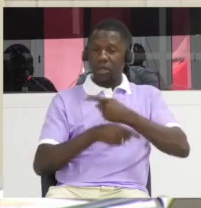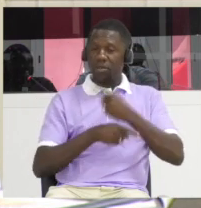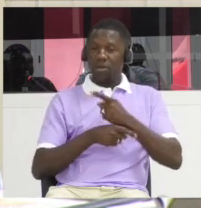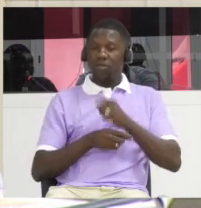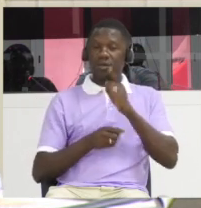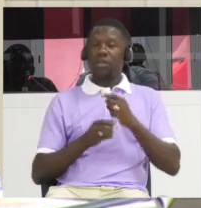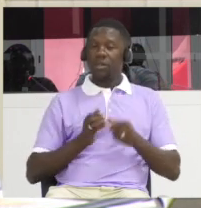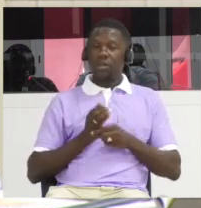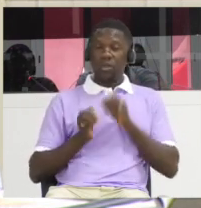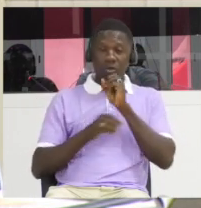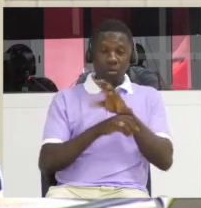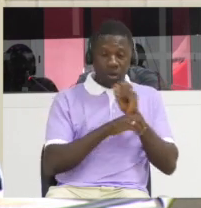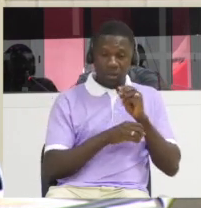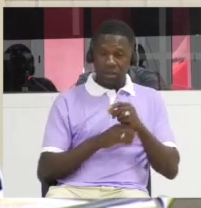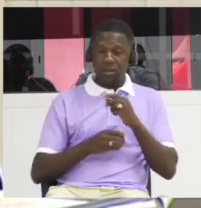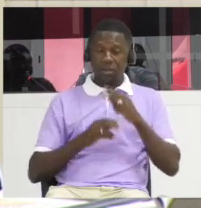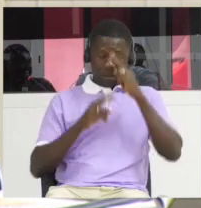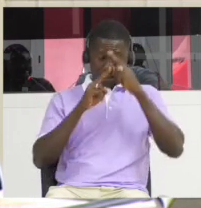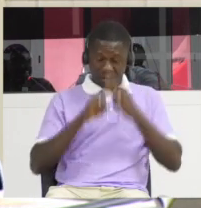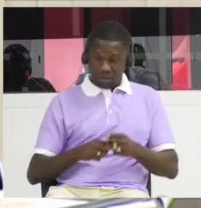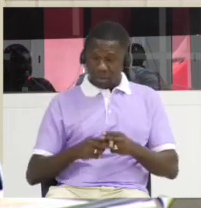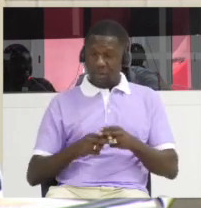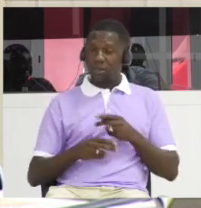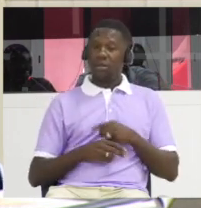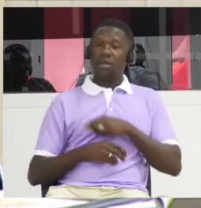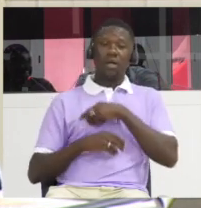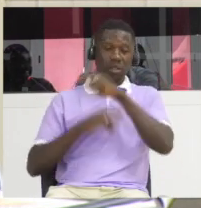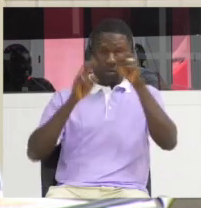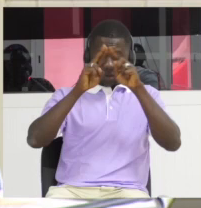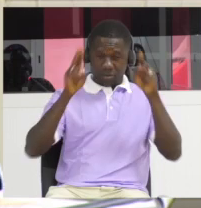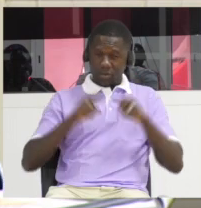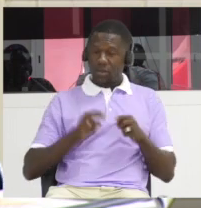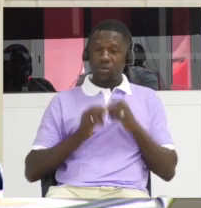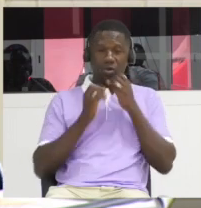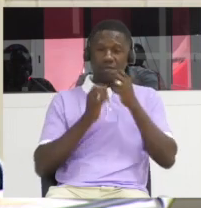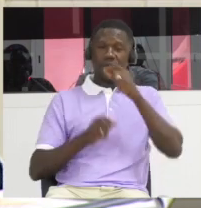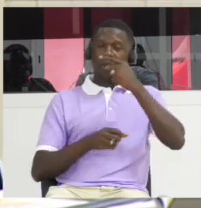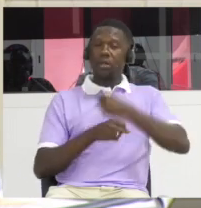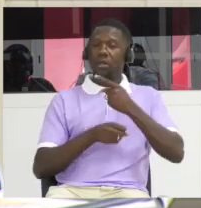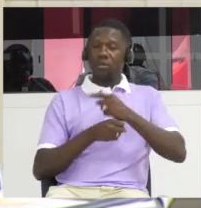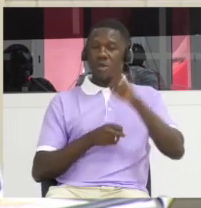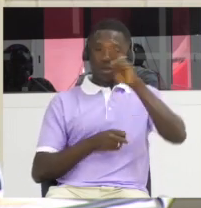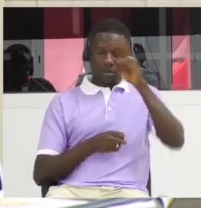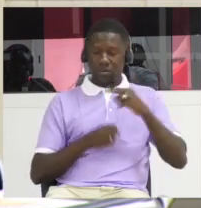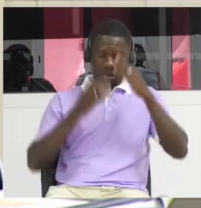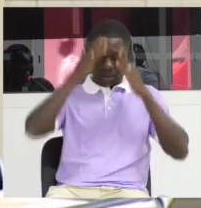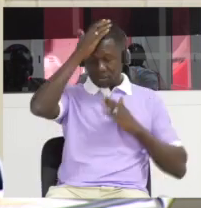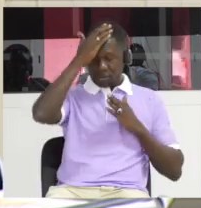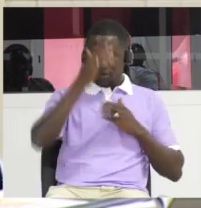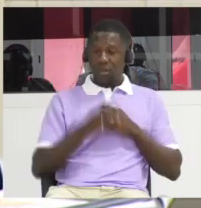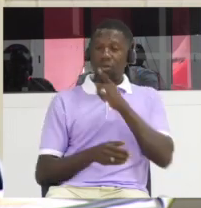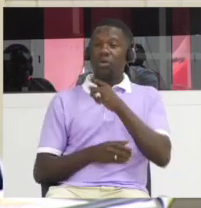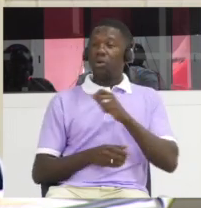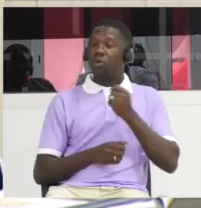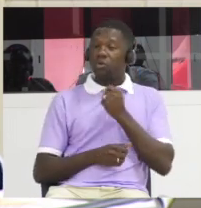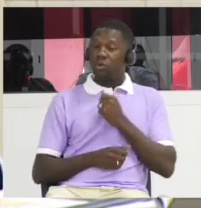for the command, discipline, efficiency, and administration of the Gambia National Army. He will